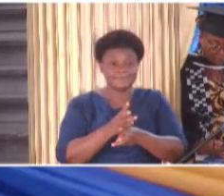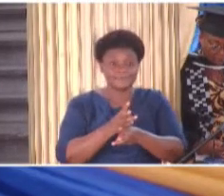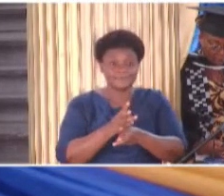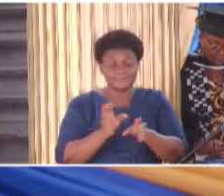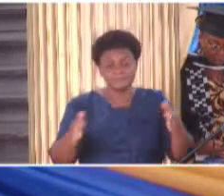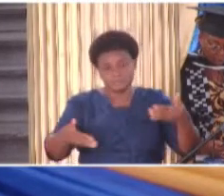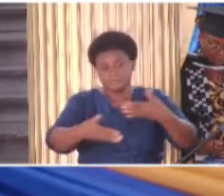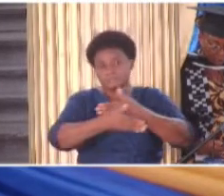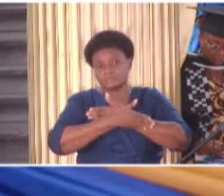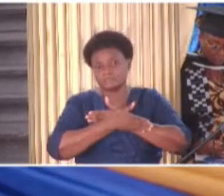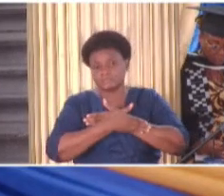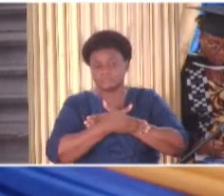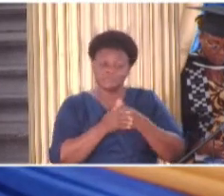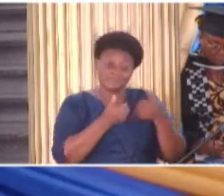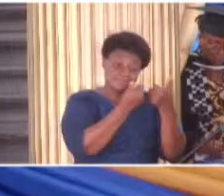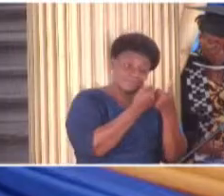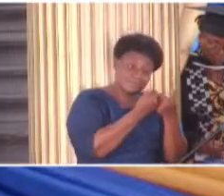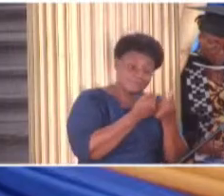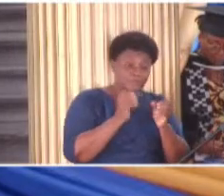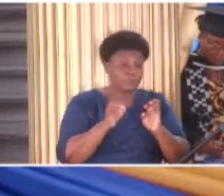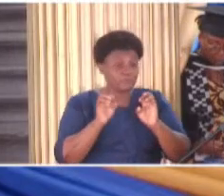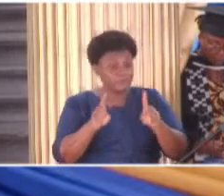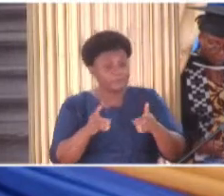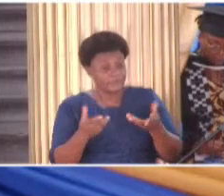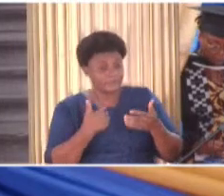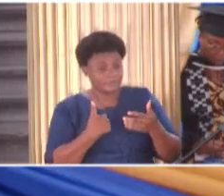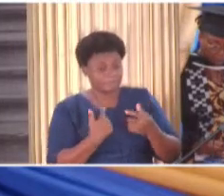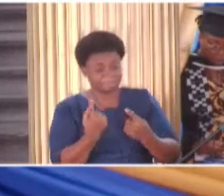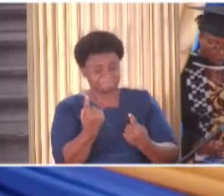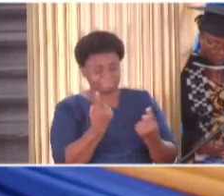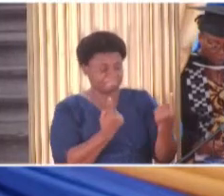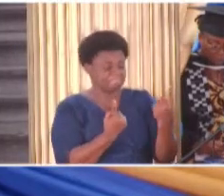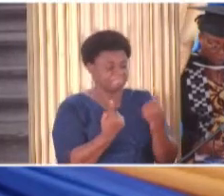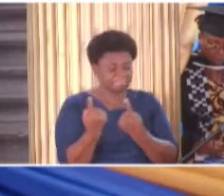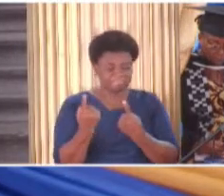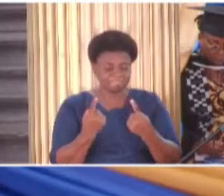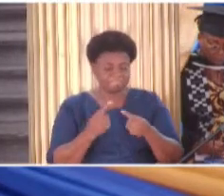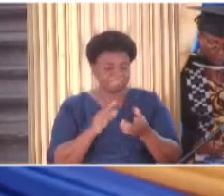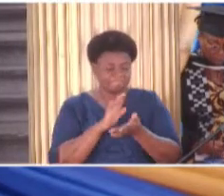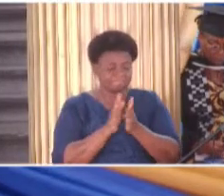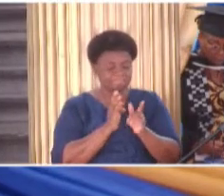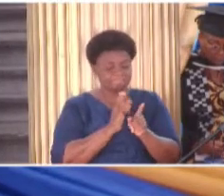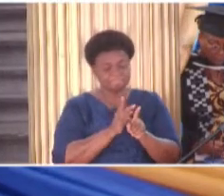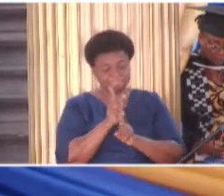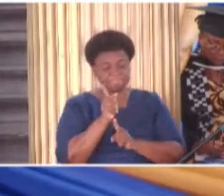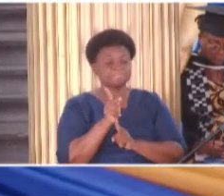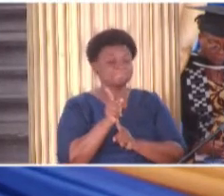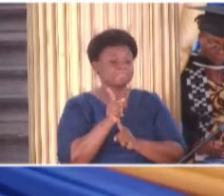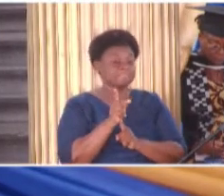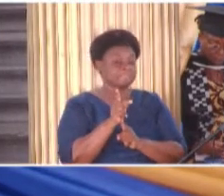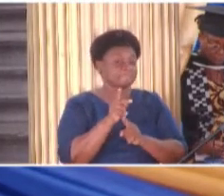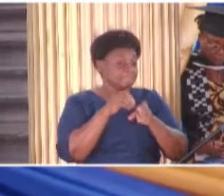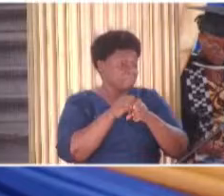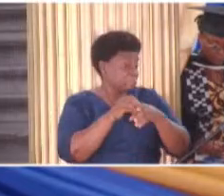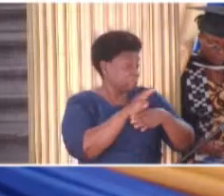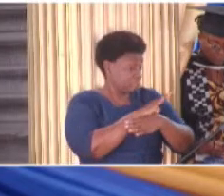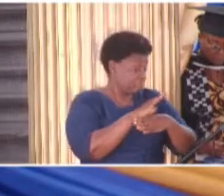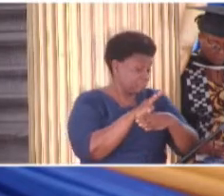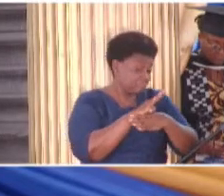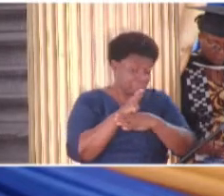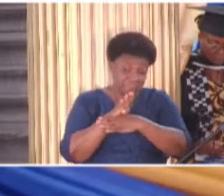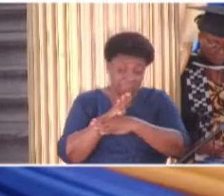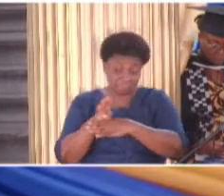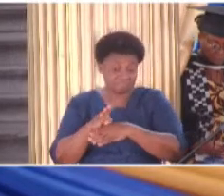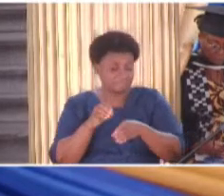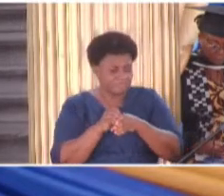embrace the challenges and opportunities that come of being professionals in business